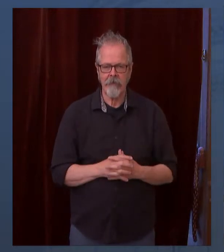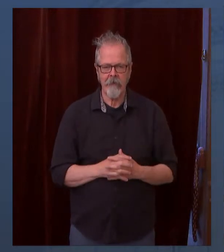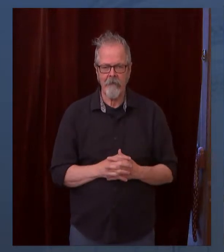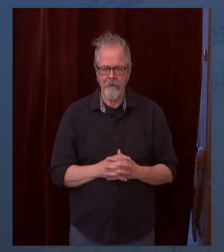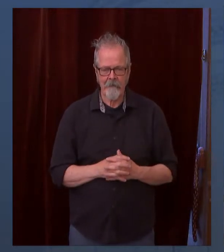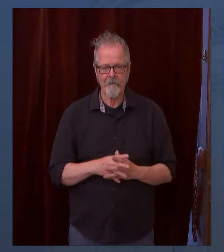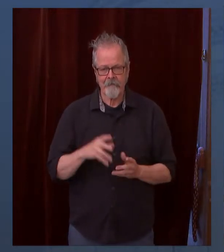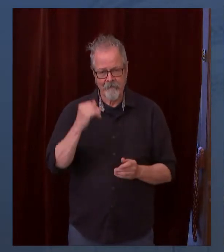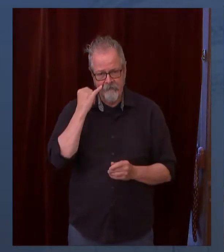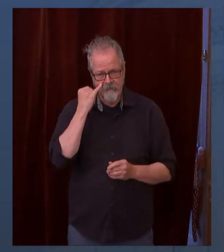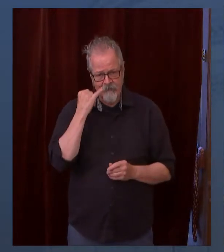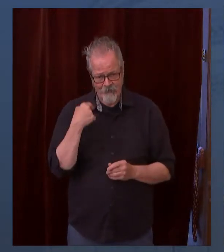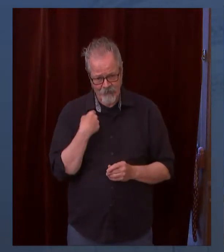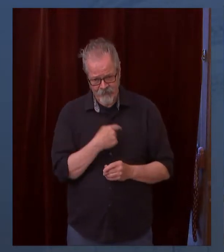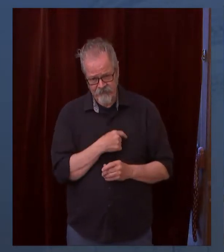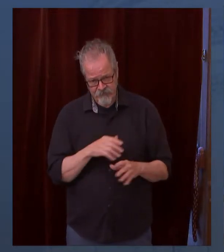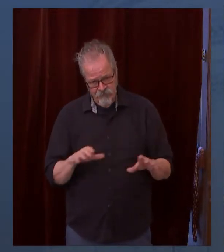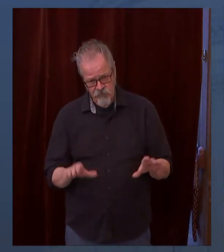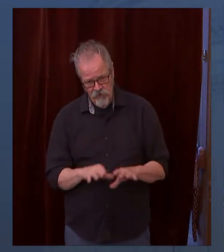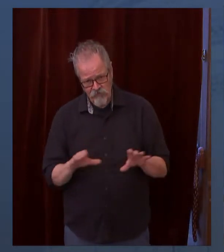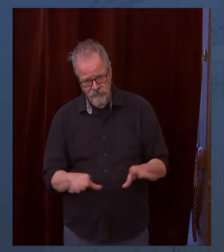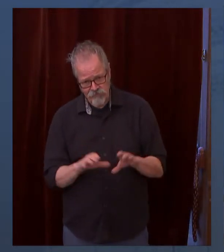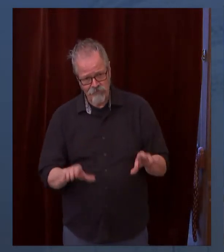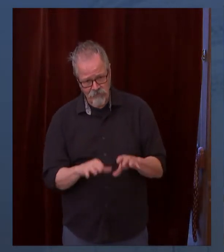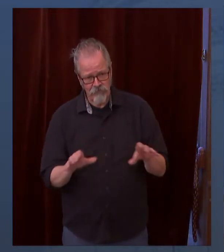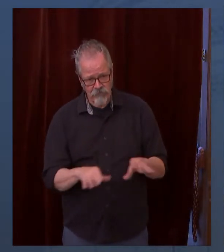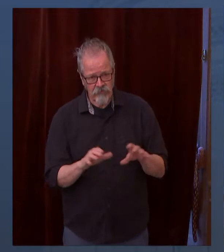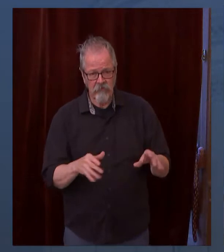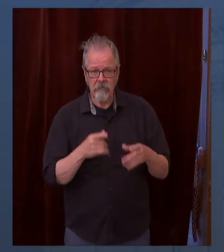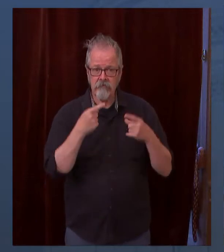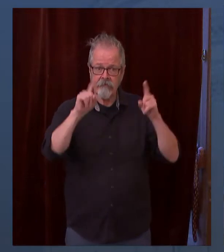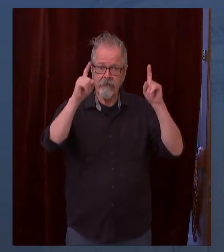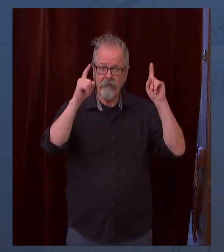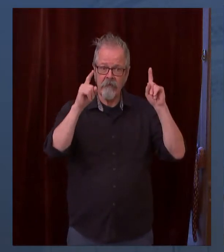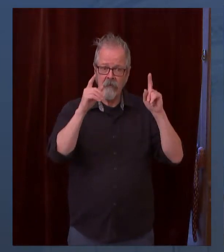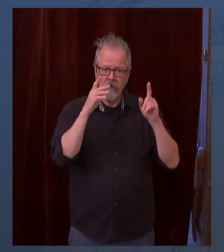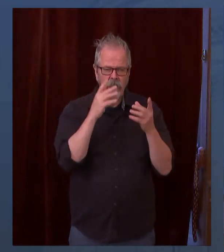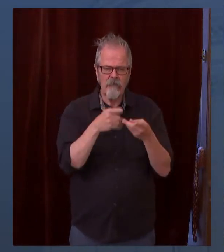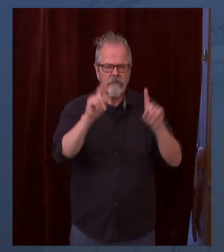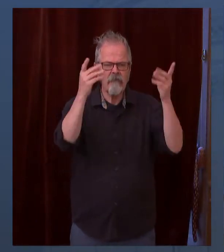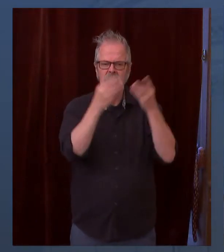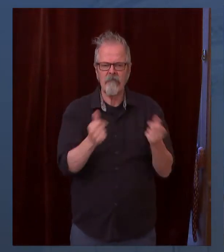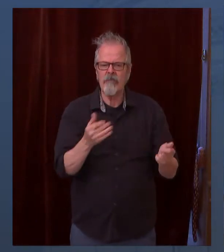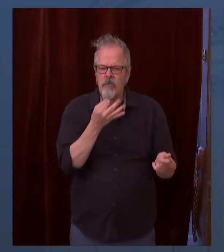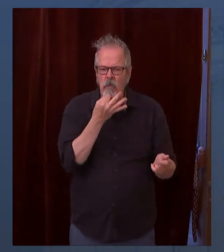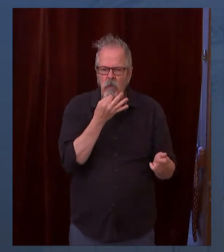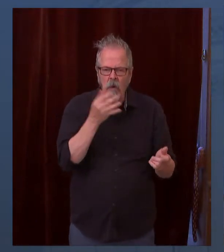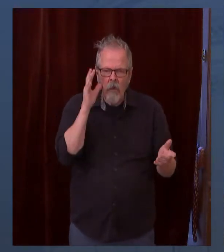this. I'd like it to be earlier rather than later. So thanks a million. Go Mariners.